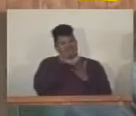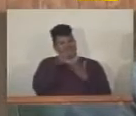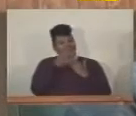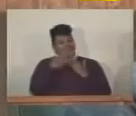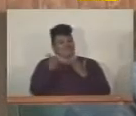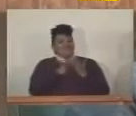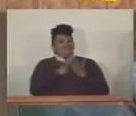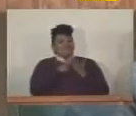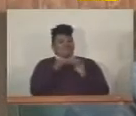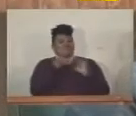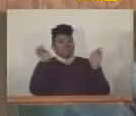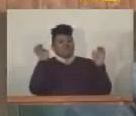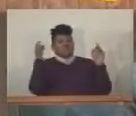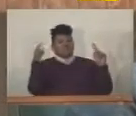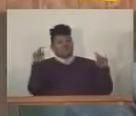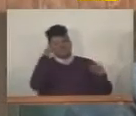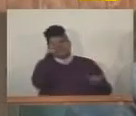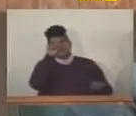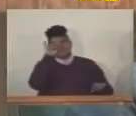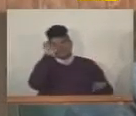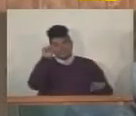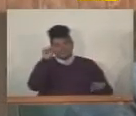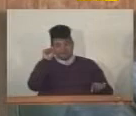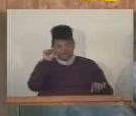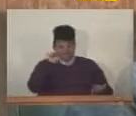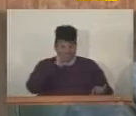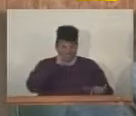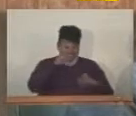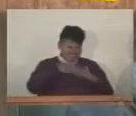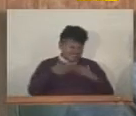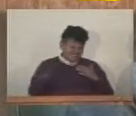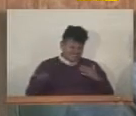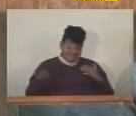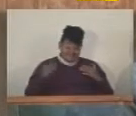Thank you, Minister. Thank you, Minister. Senator Scott Motley.